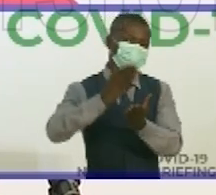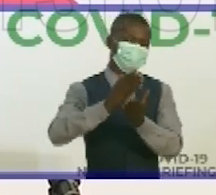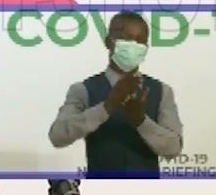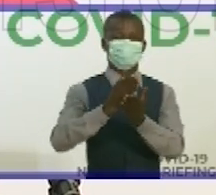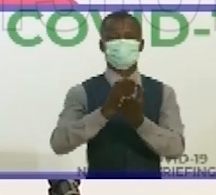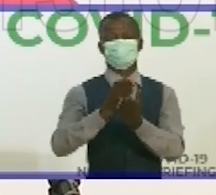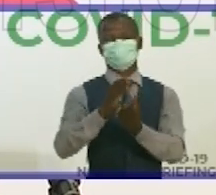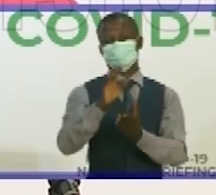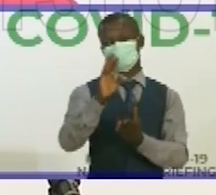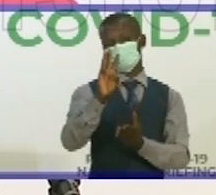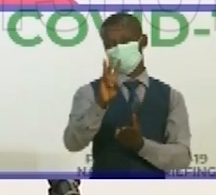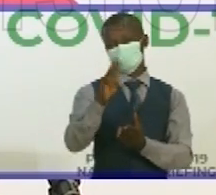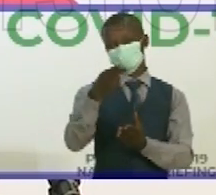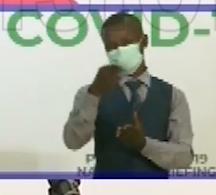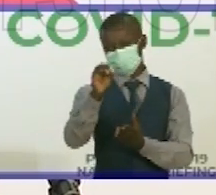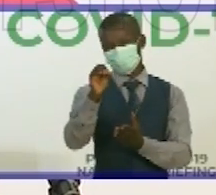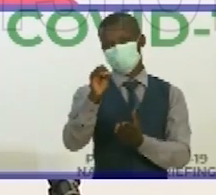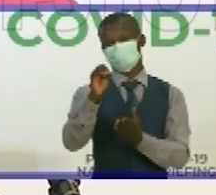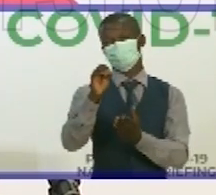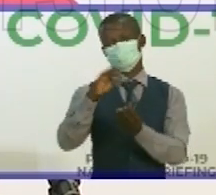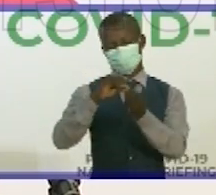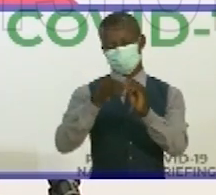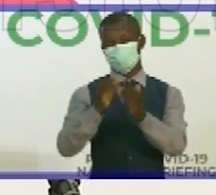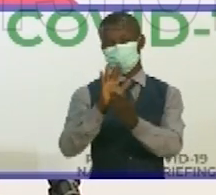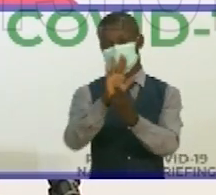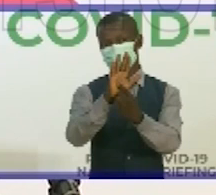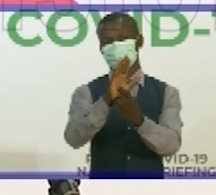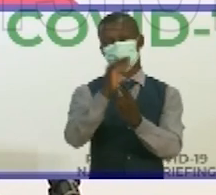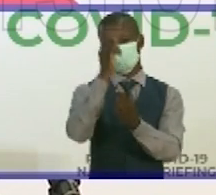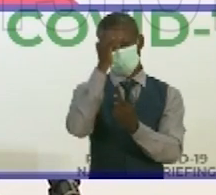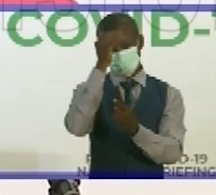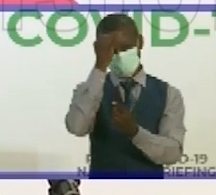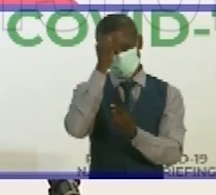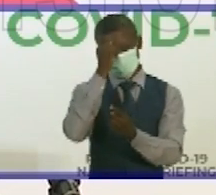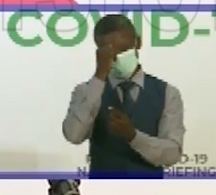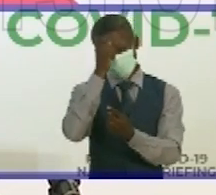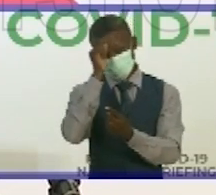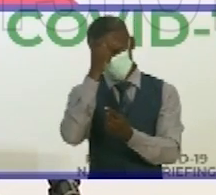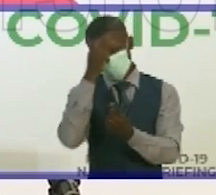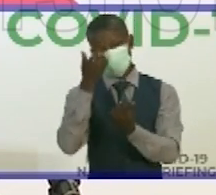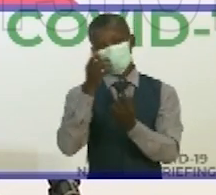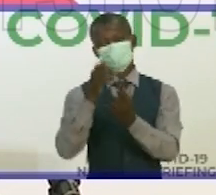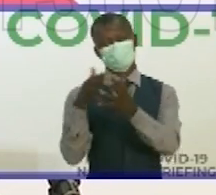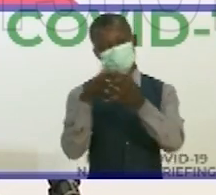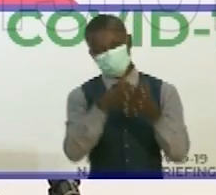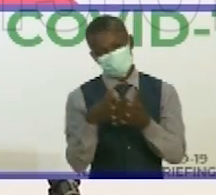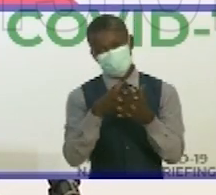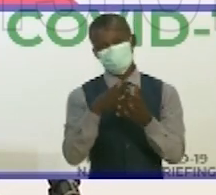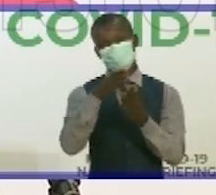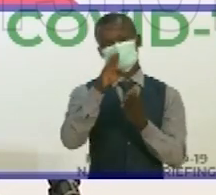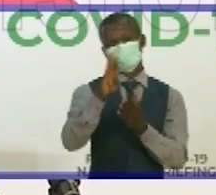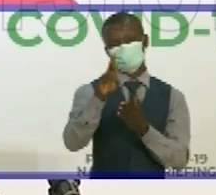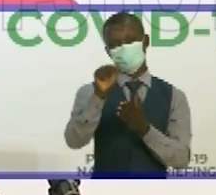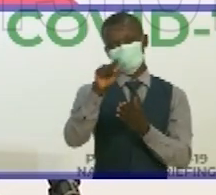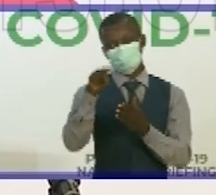WHO statistics show that India has joined the United States of America and Brazil in the category